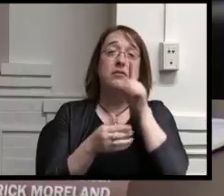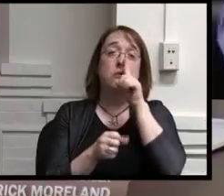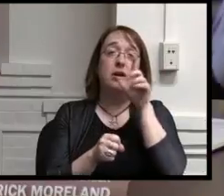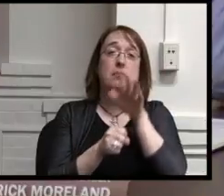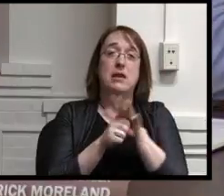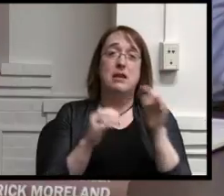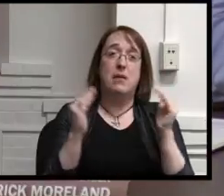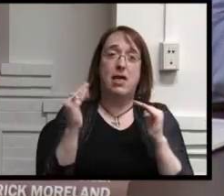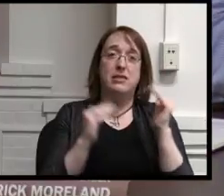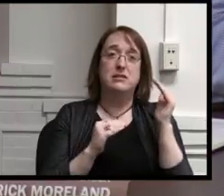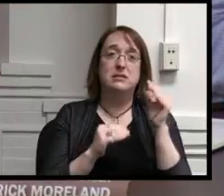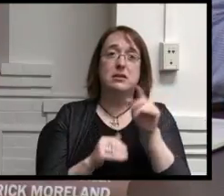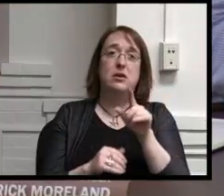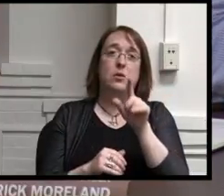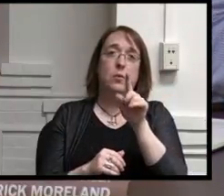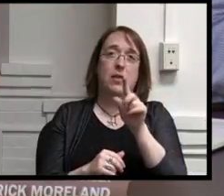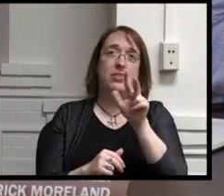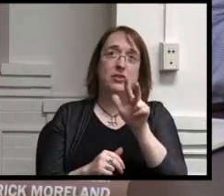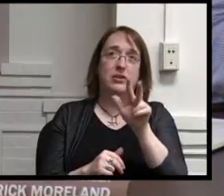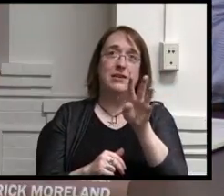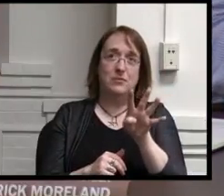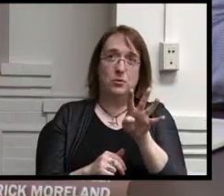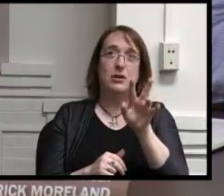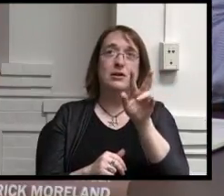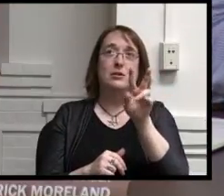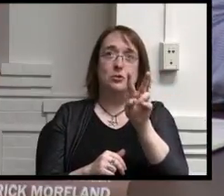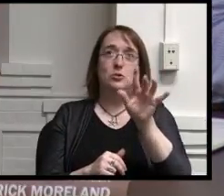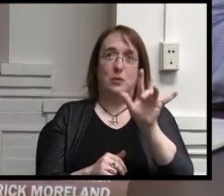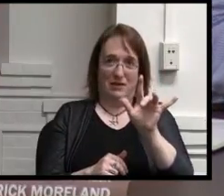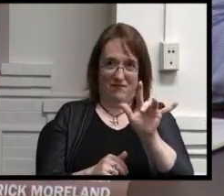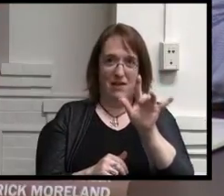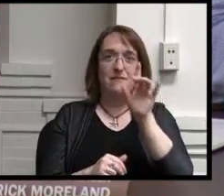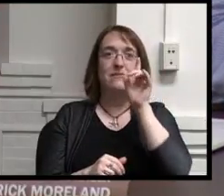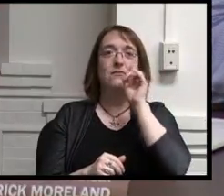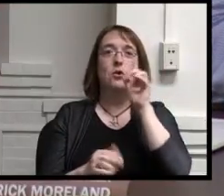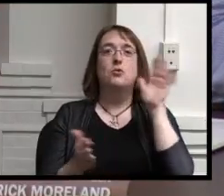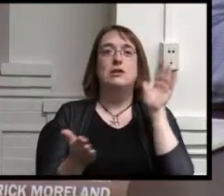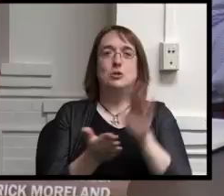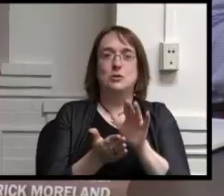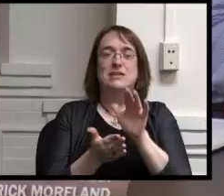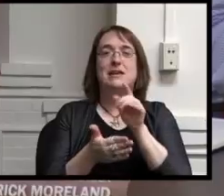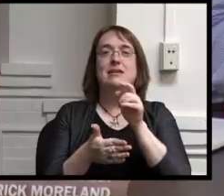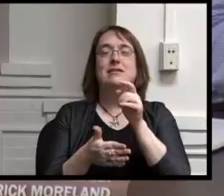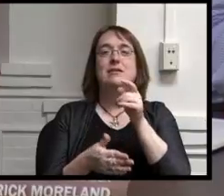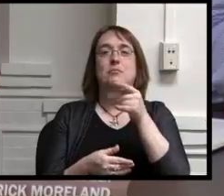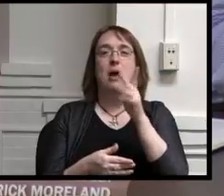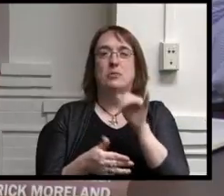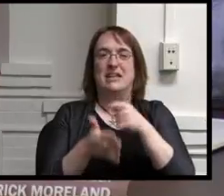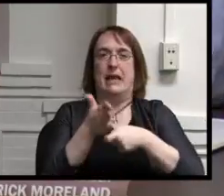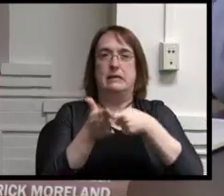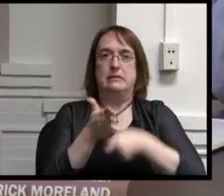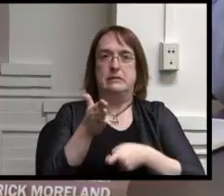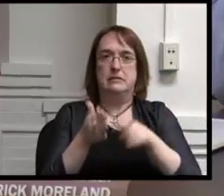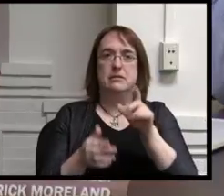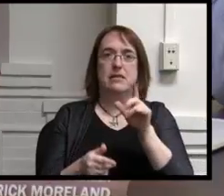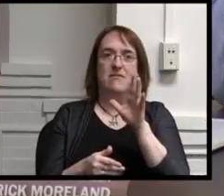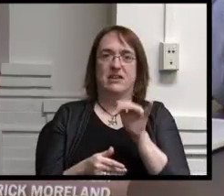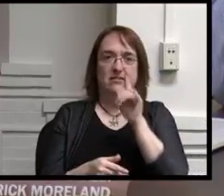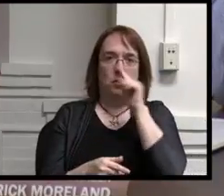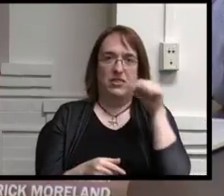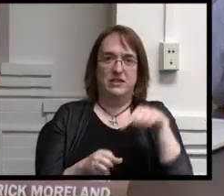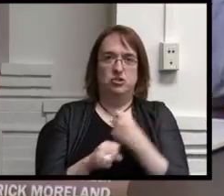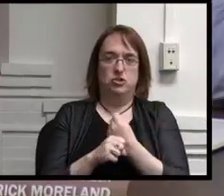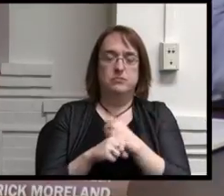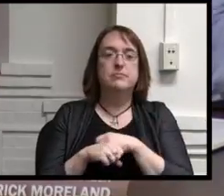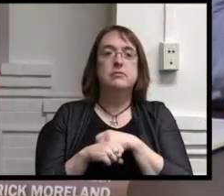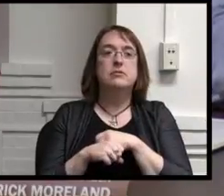was $134,225 to reduce the property tax levy this fiscal year. And